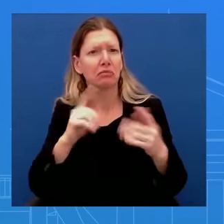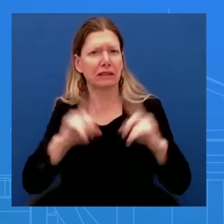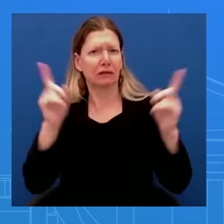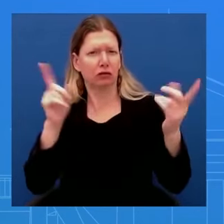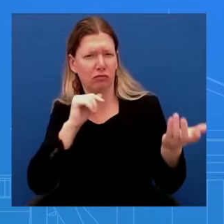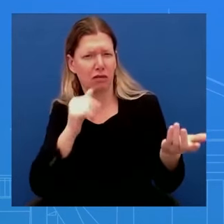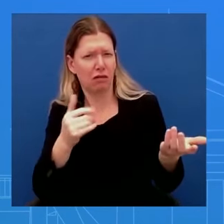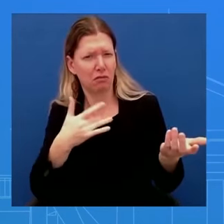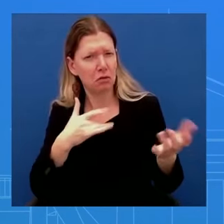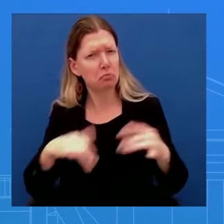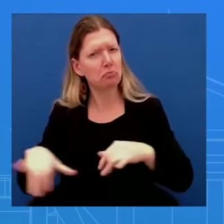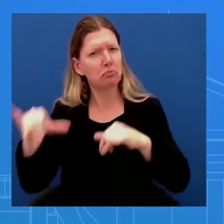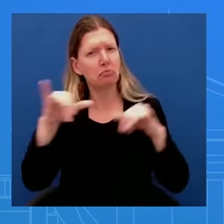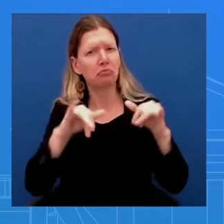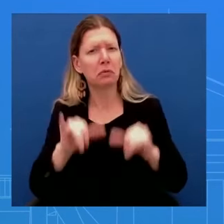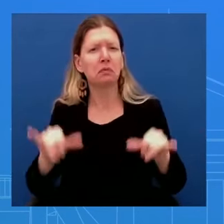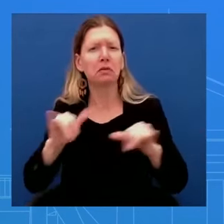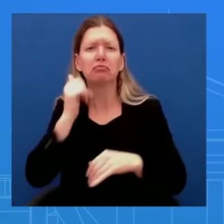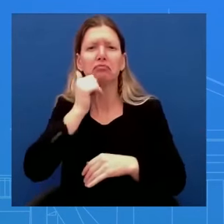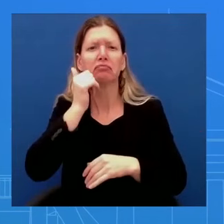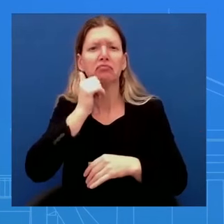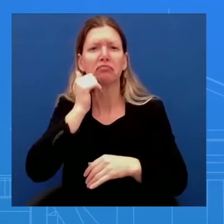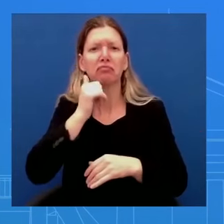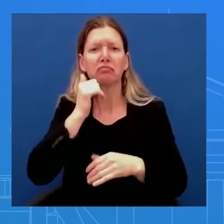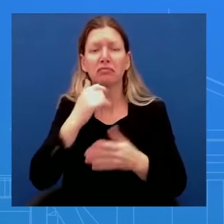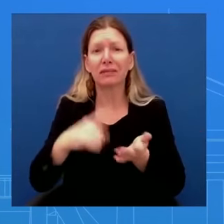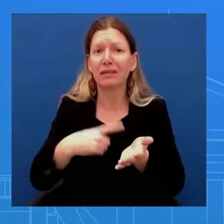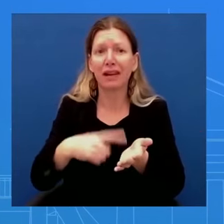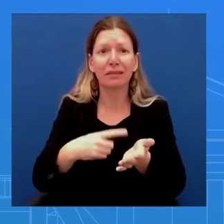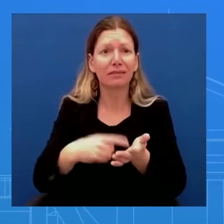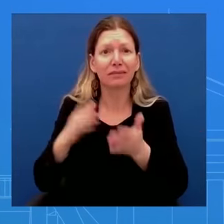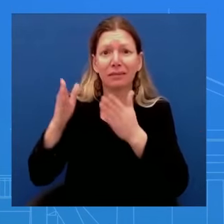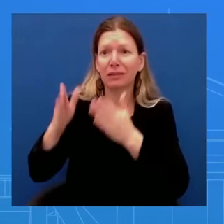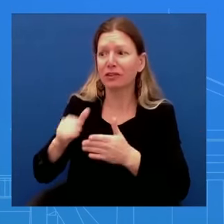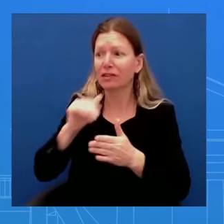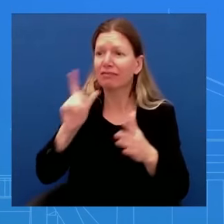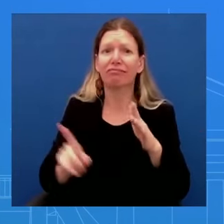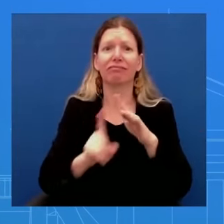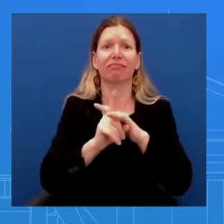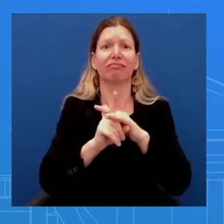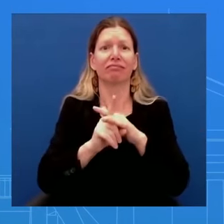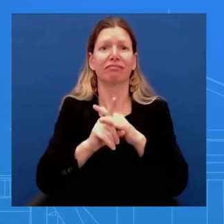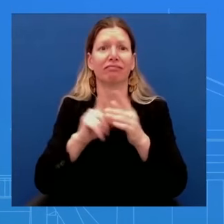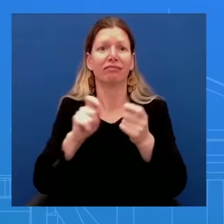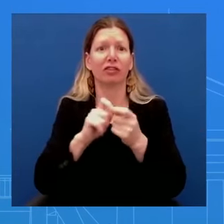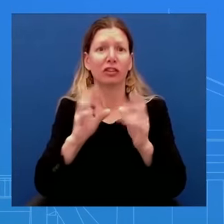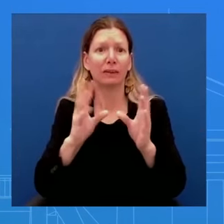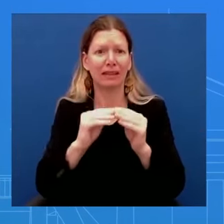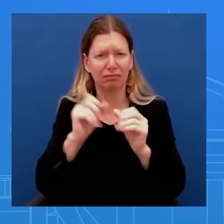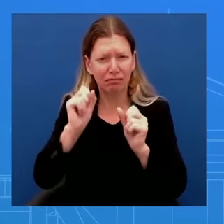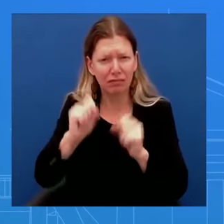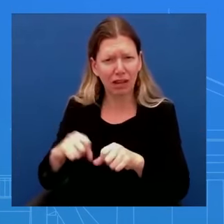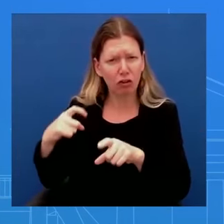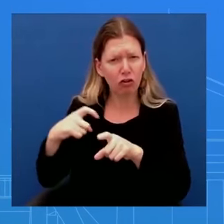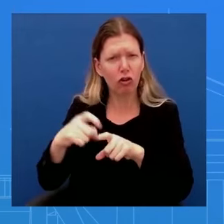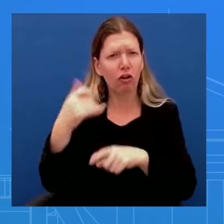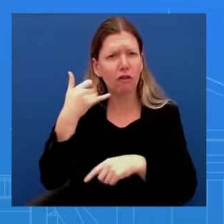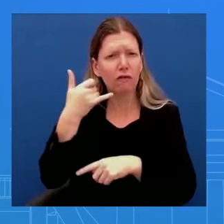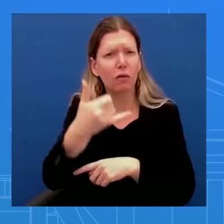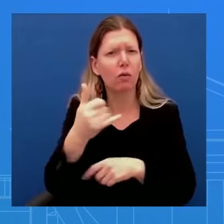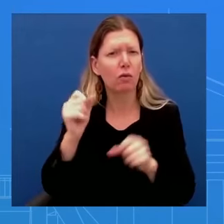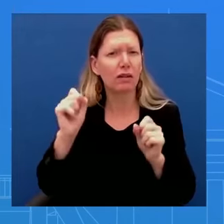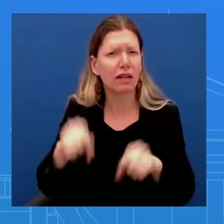present for a certain meeting and either can call in by phone or have a deputy represent them. That's the way the interagency process works. Oftentimes,